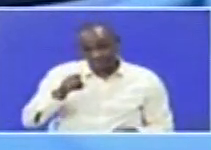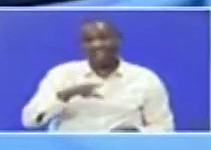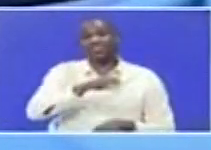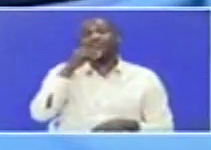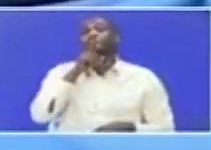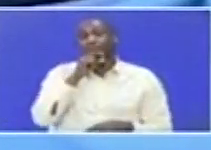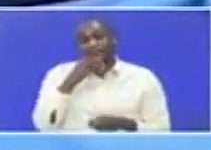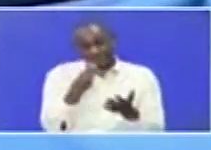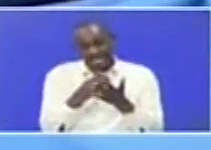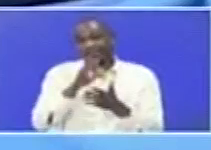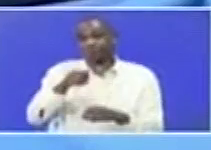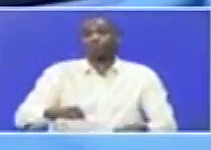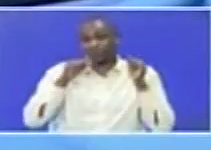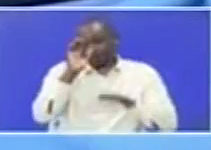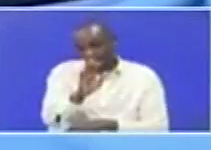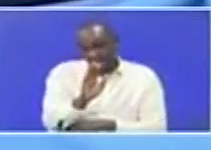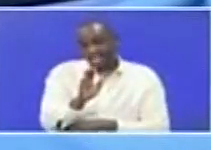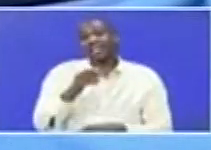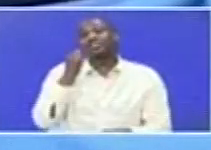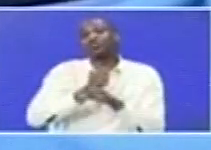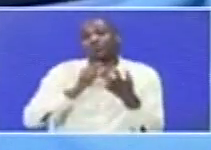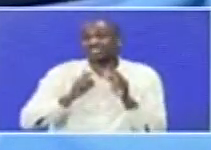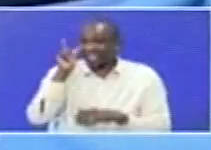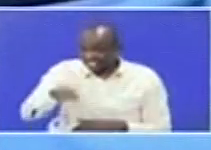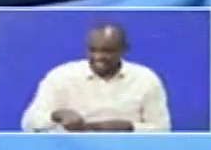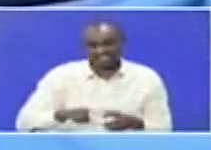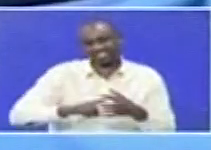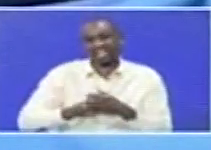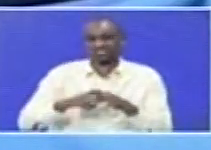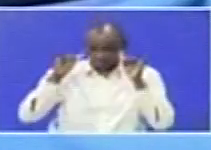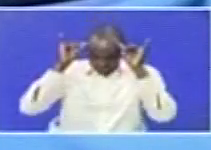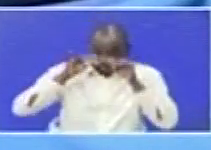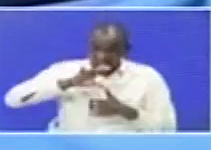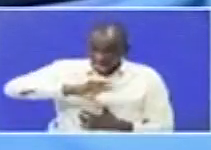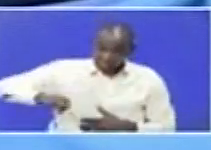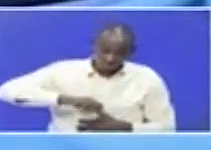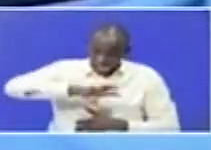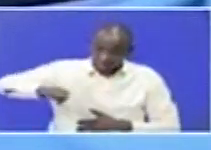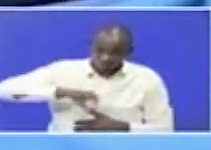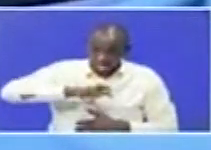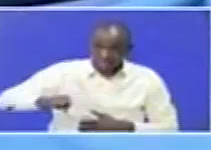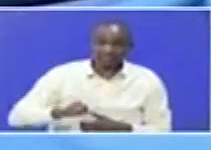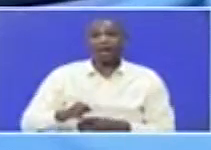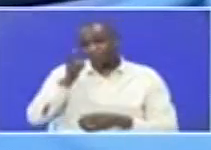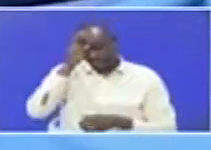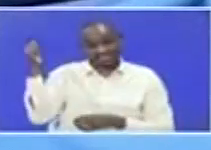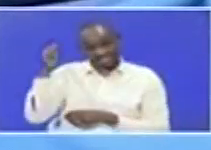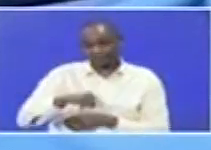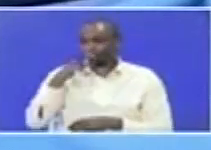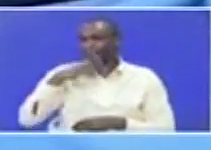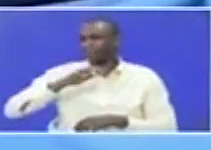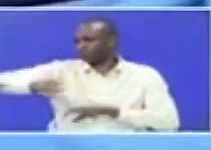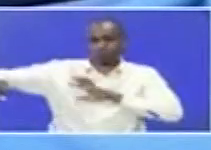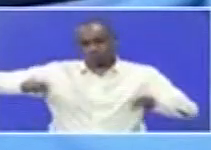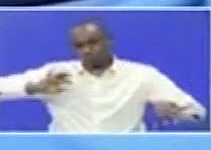his employer turned herbivorous and started eating grass. Now, it took the intervention of police to disperse a growing crowd who had been